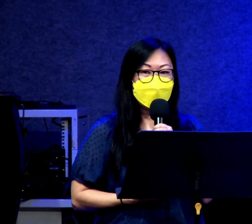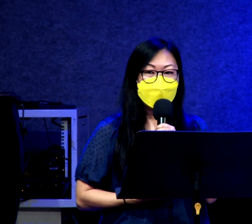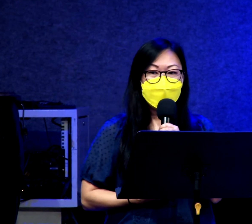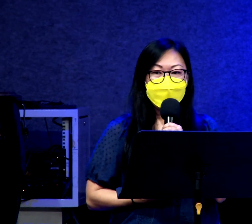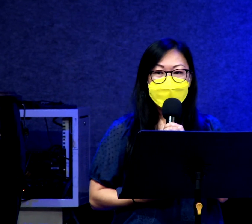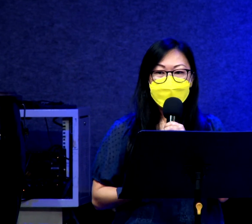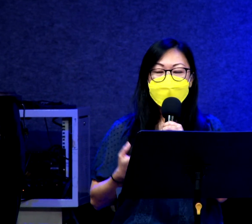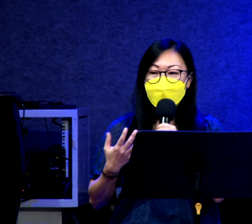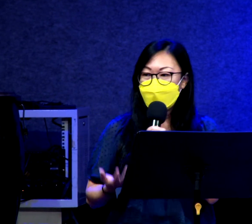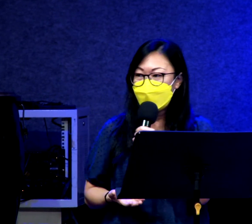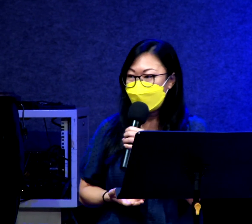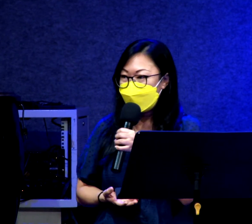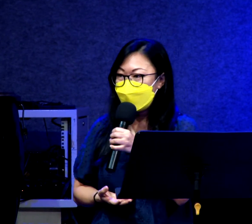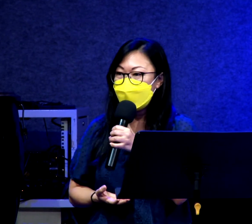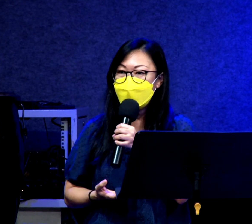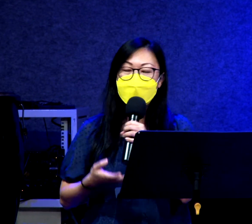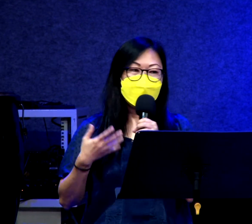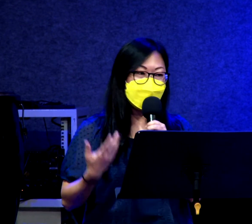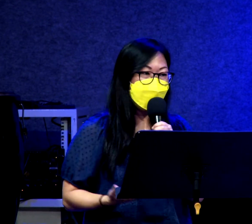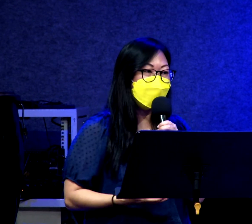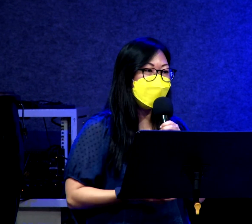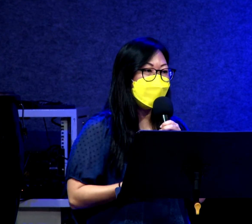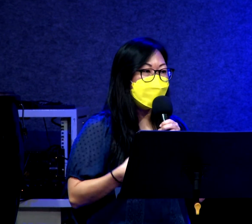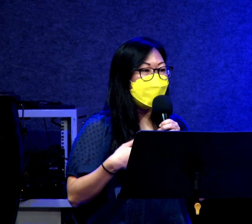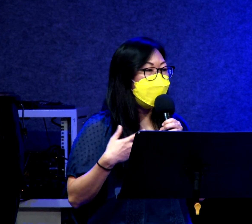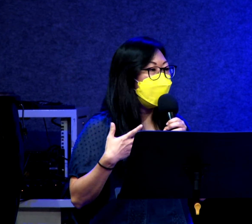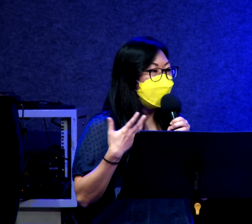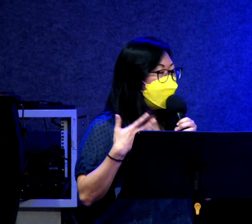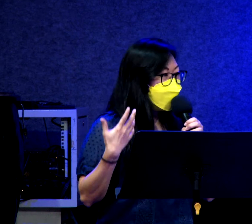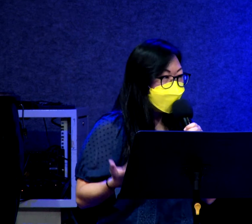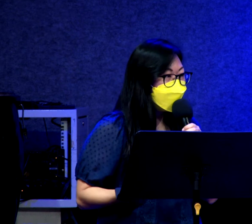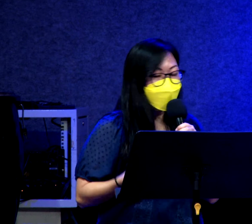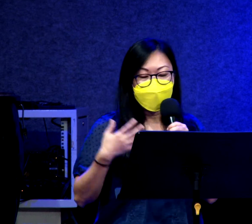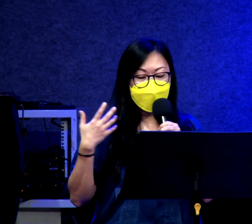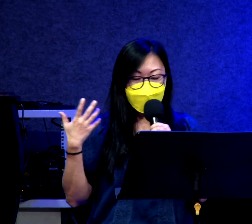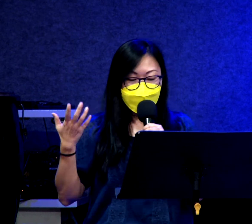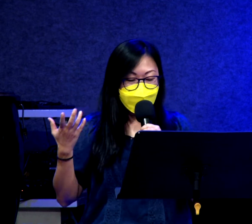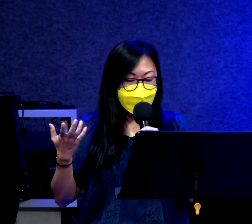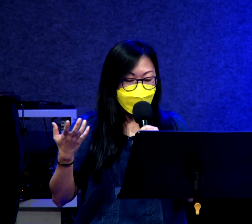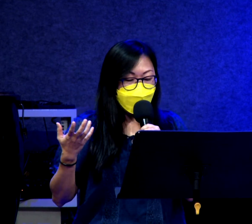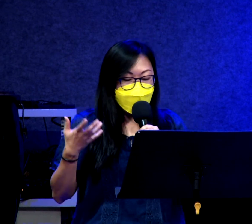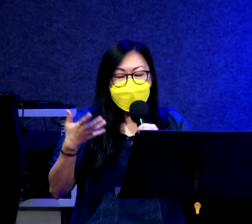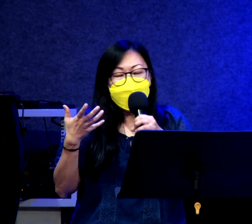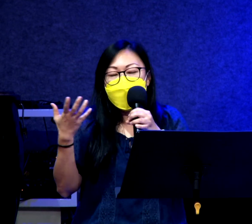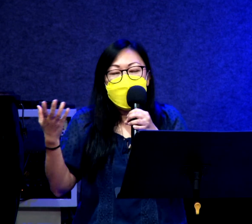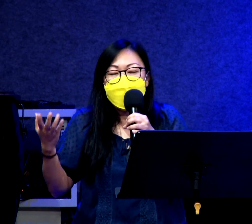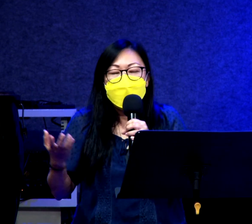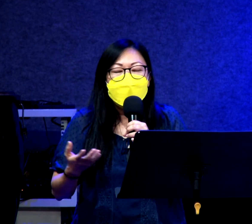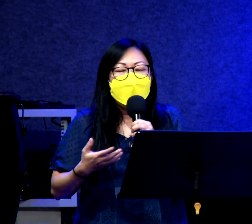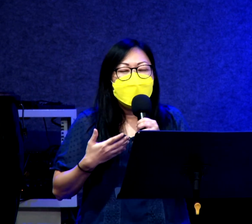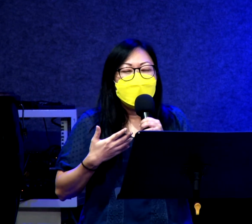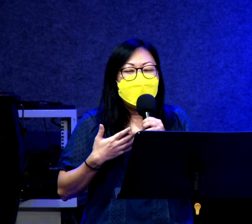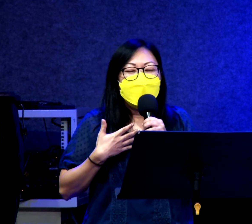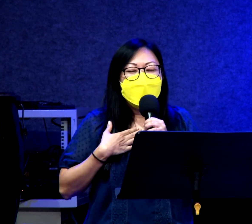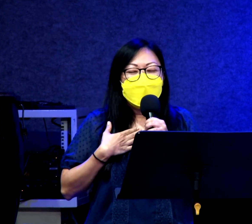Jesus, whenever you are ready, you may stand or you may kneel in whatever form